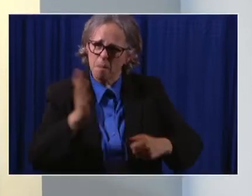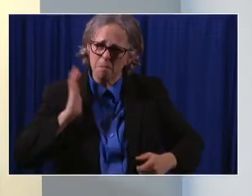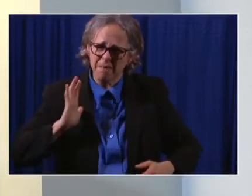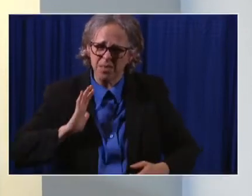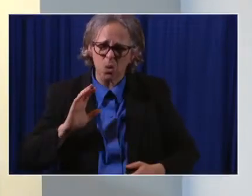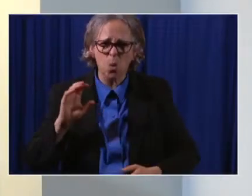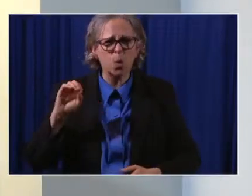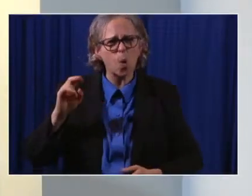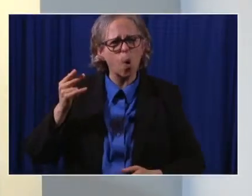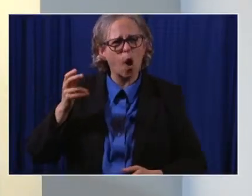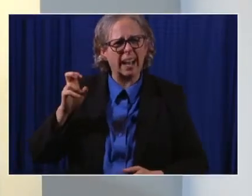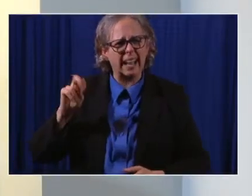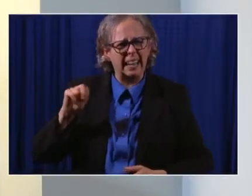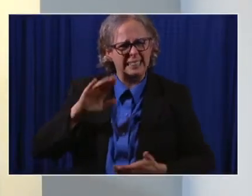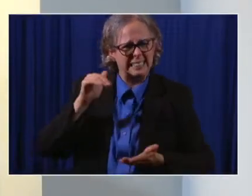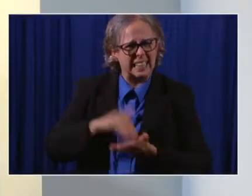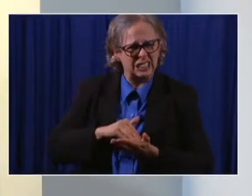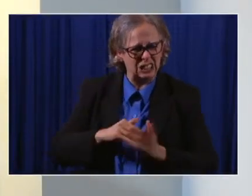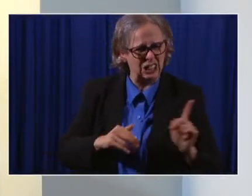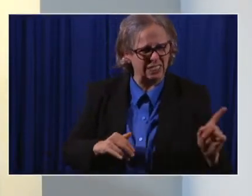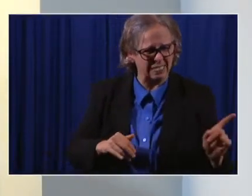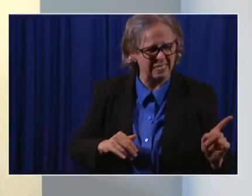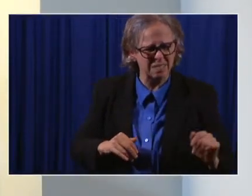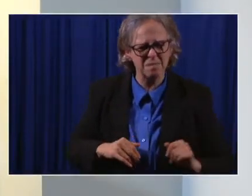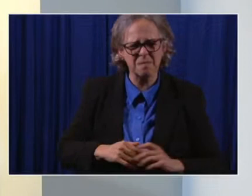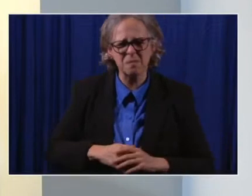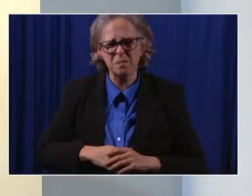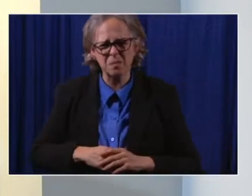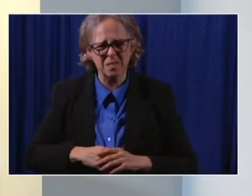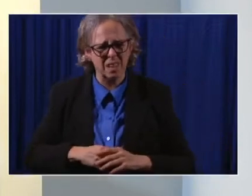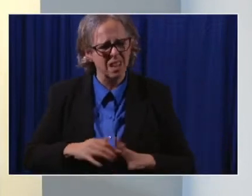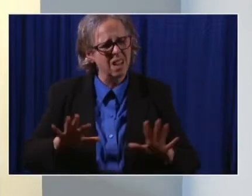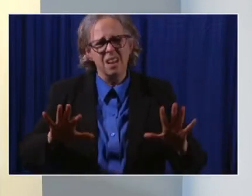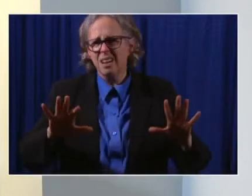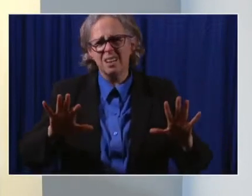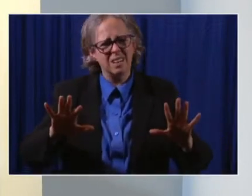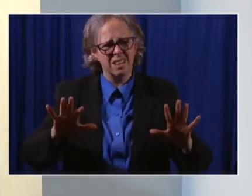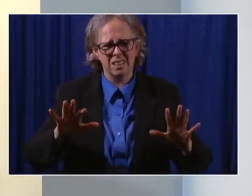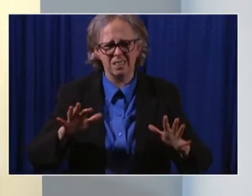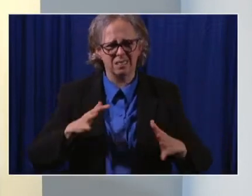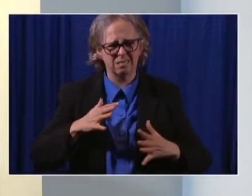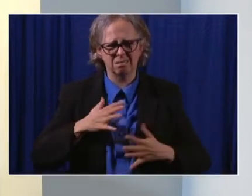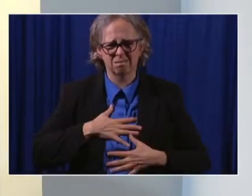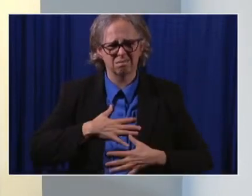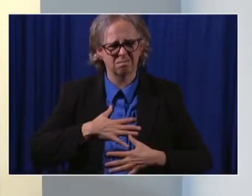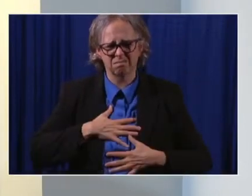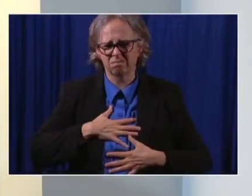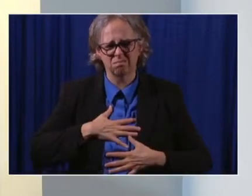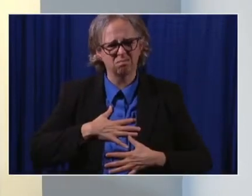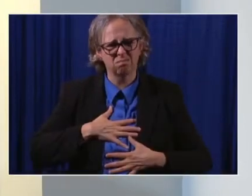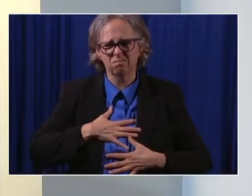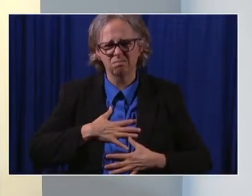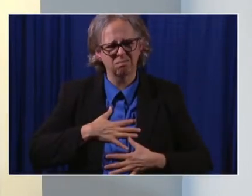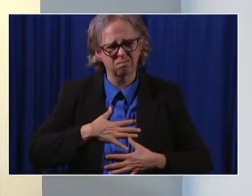time in my life, and we all keep the victims in